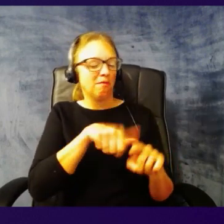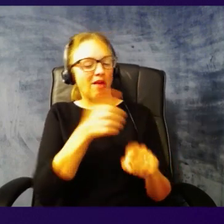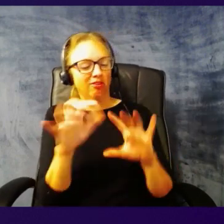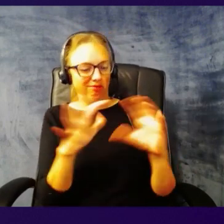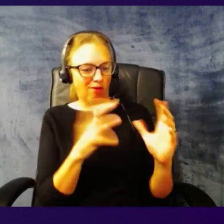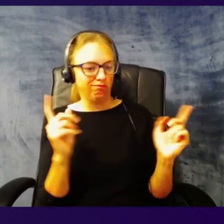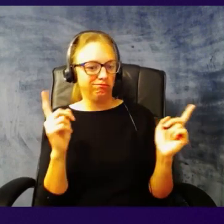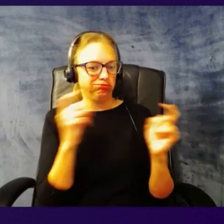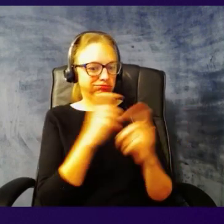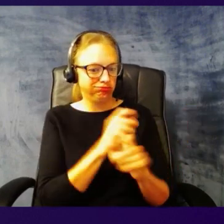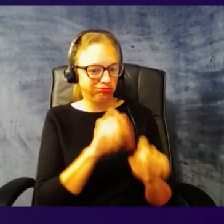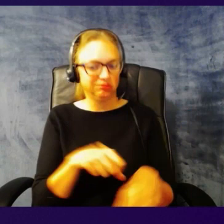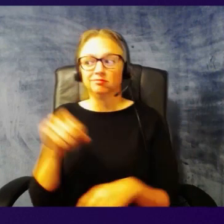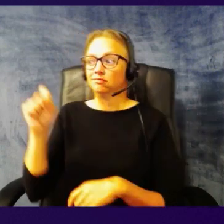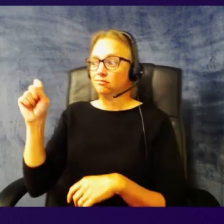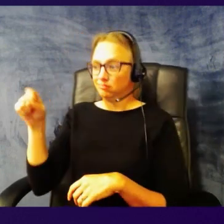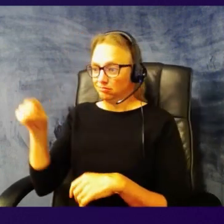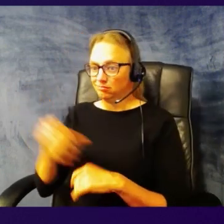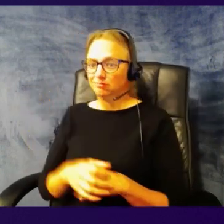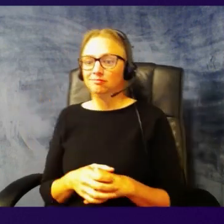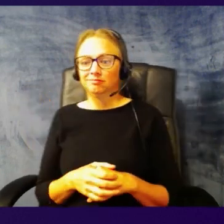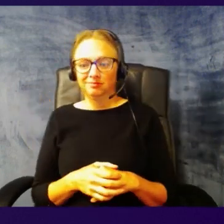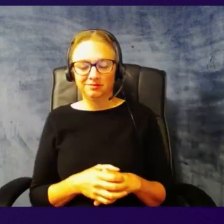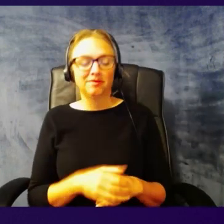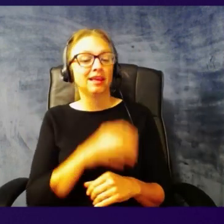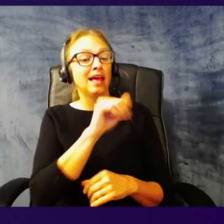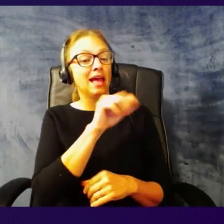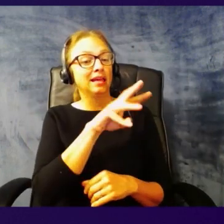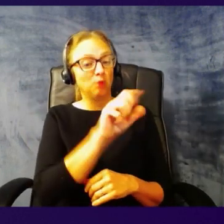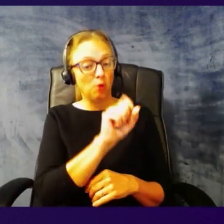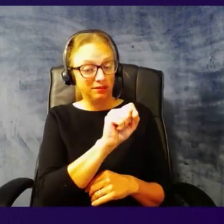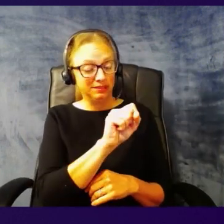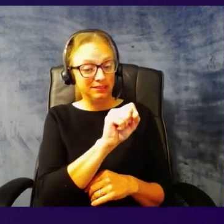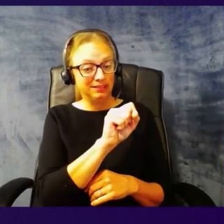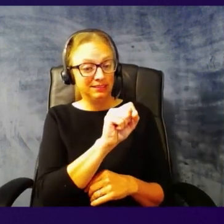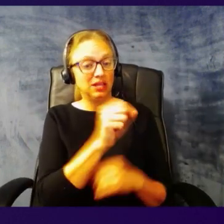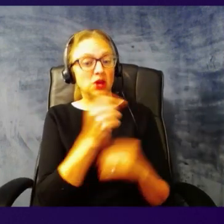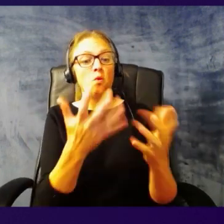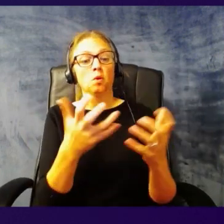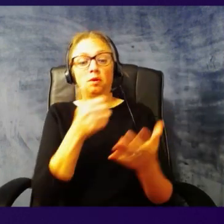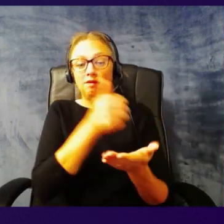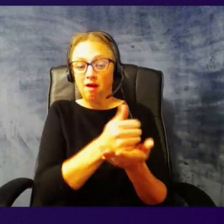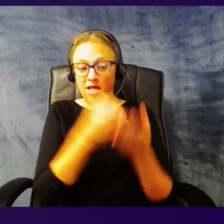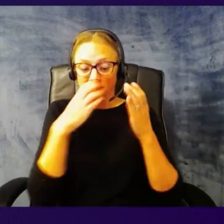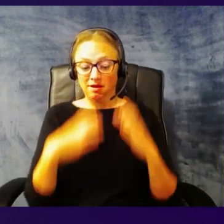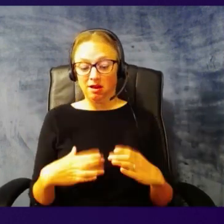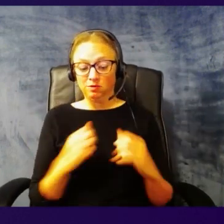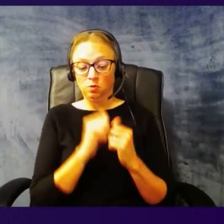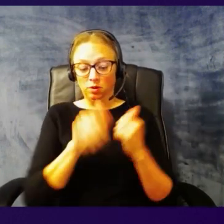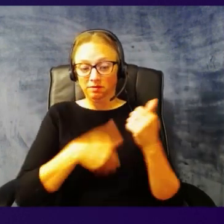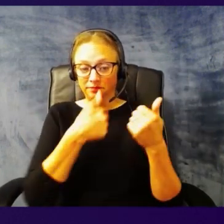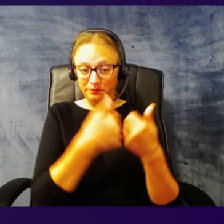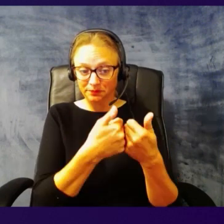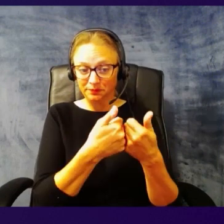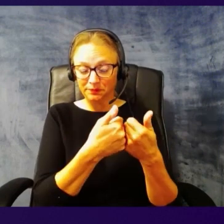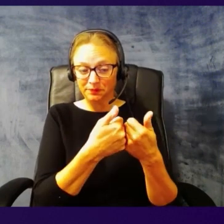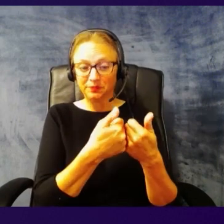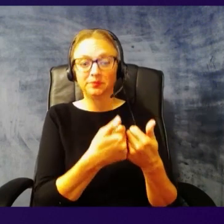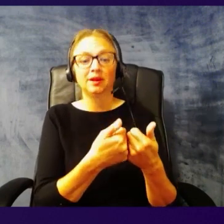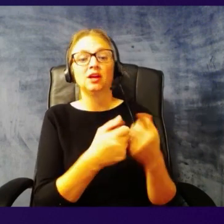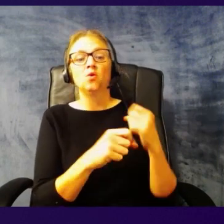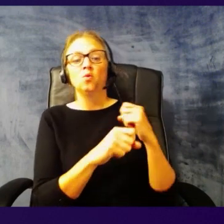complex. Absolutely. And so, at AWS, we want to help customers with these challenges, and we've been extending our